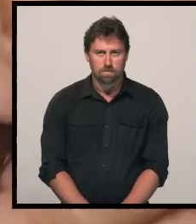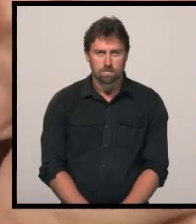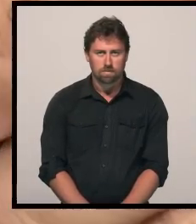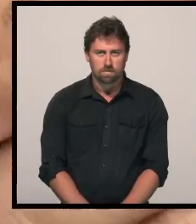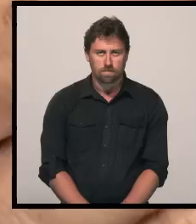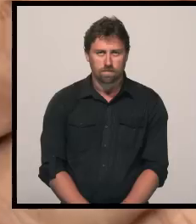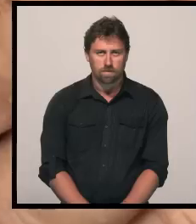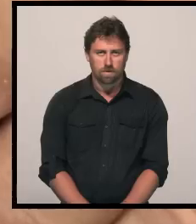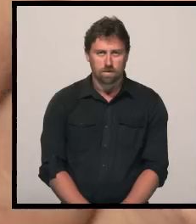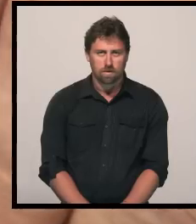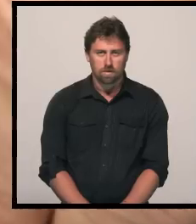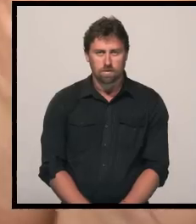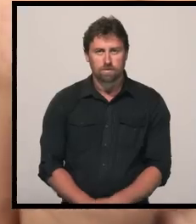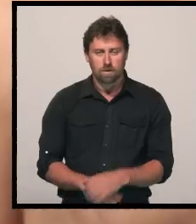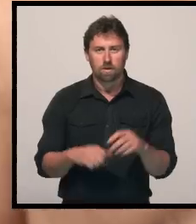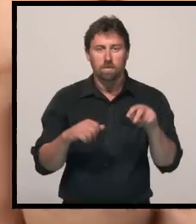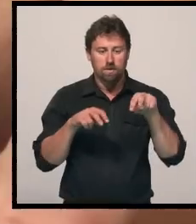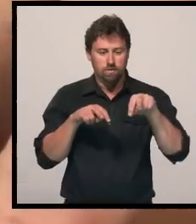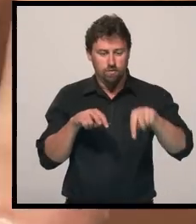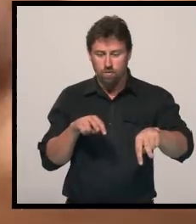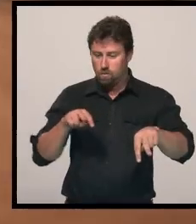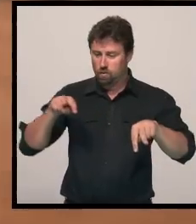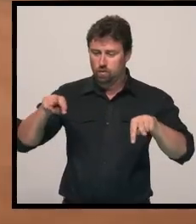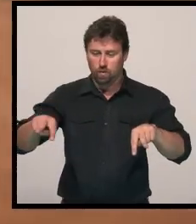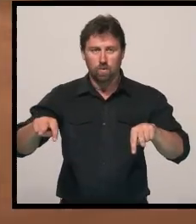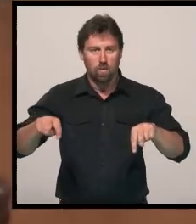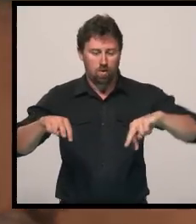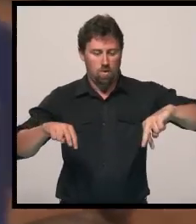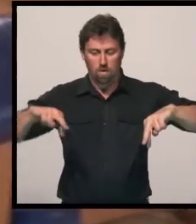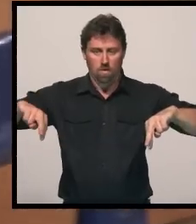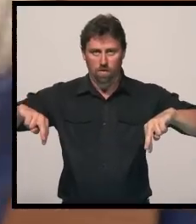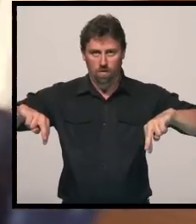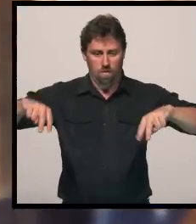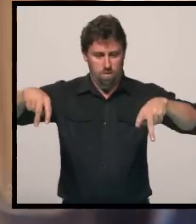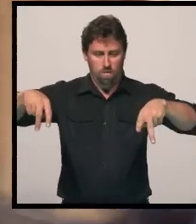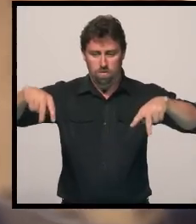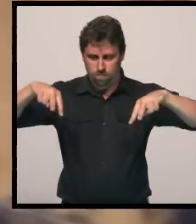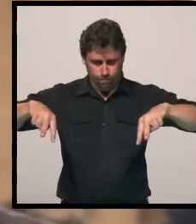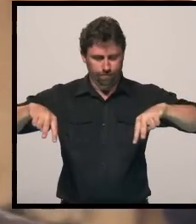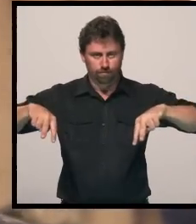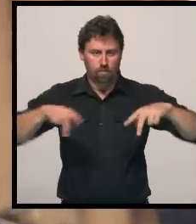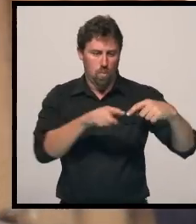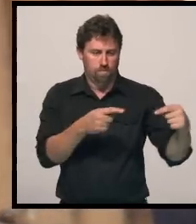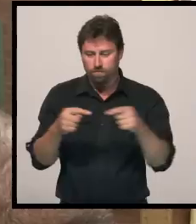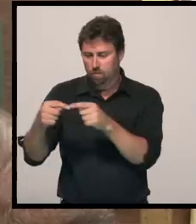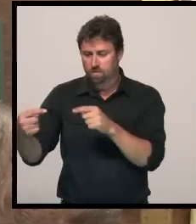And on the diagonal. So I'll put two that are diagonals to each other. The same